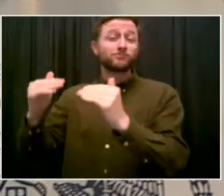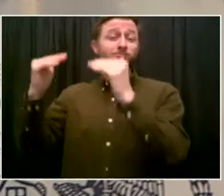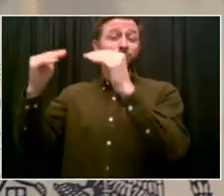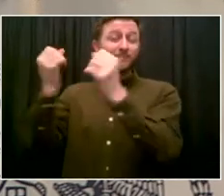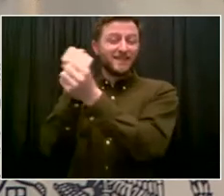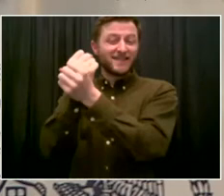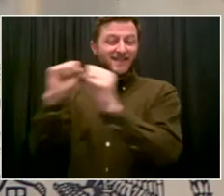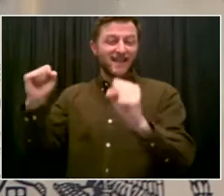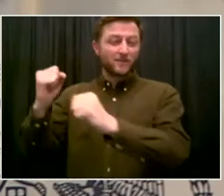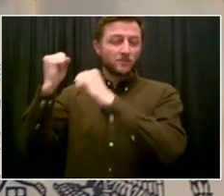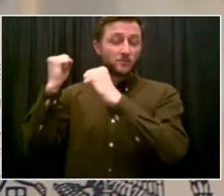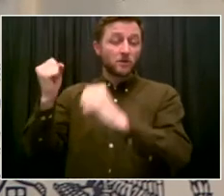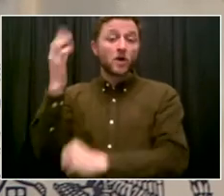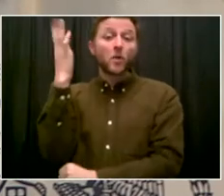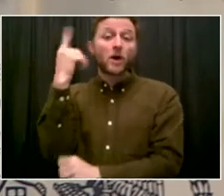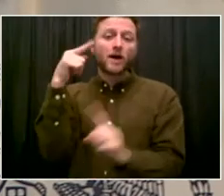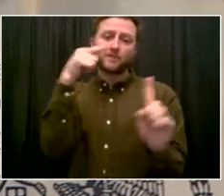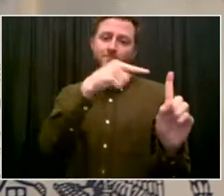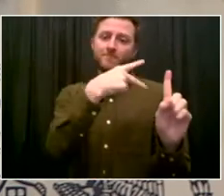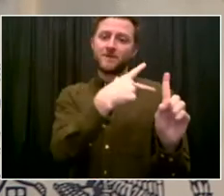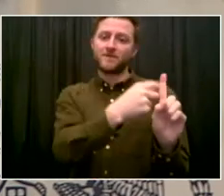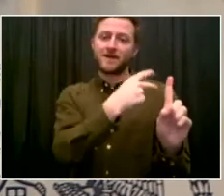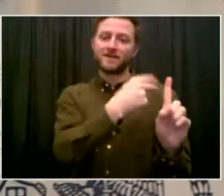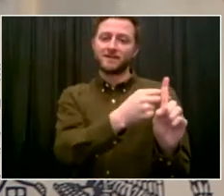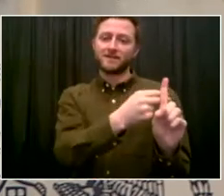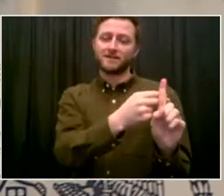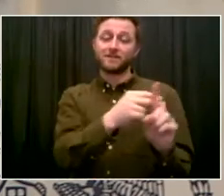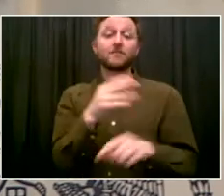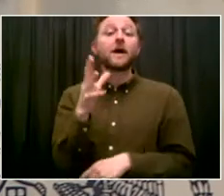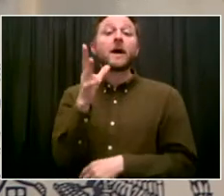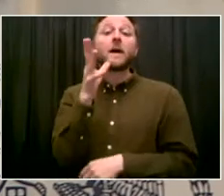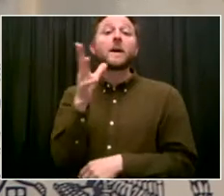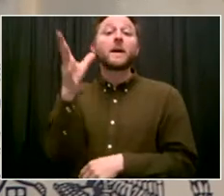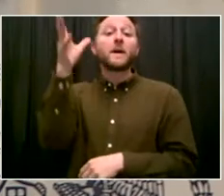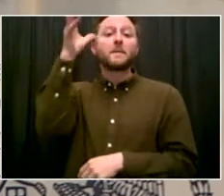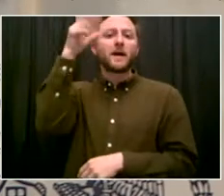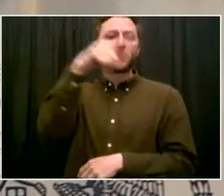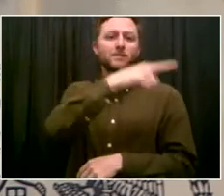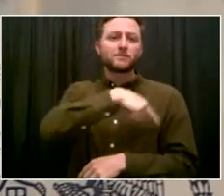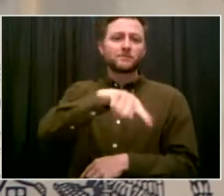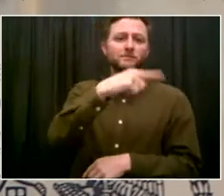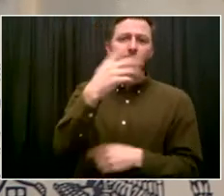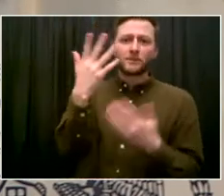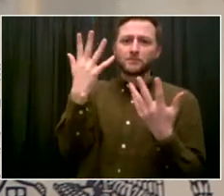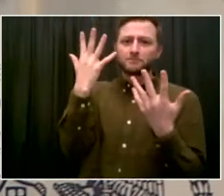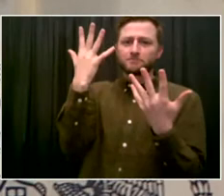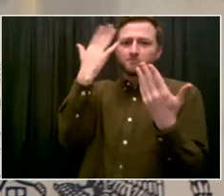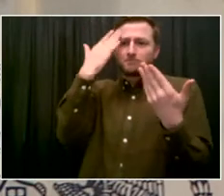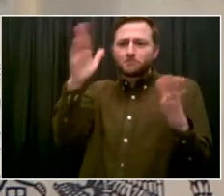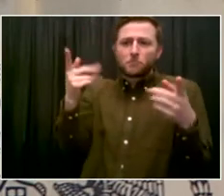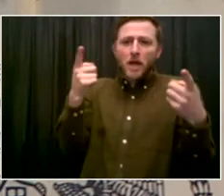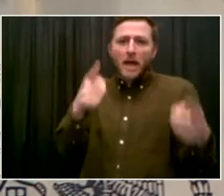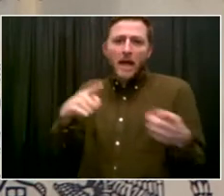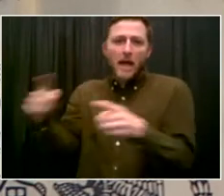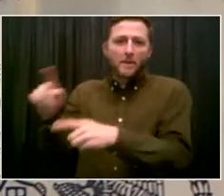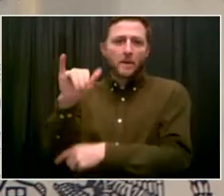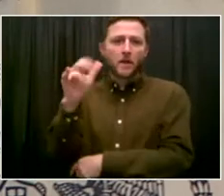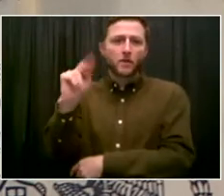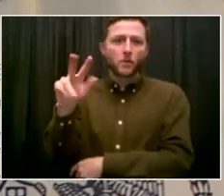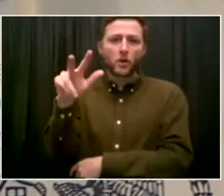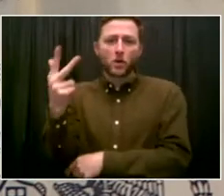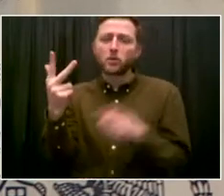to know what's going to be happening next when schools come back January 3rd. We're going to talk about that today. But we start with a reminder that our schools have